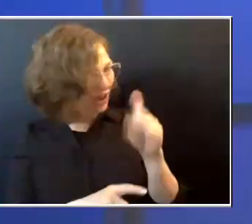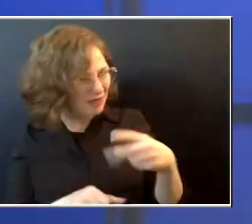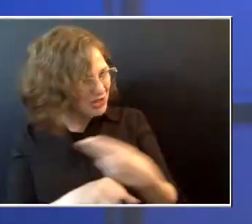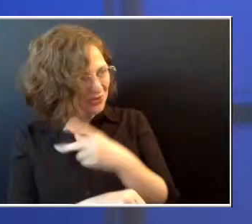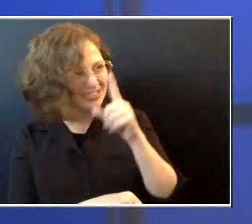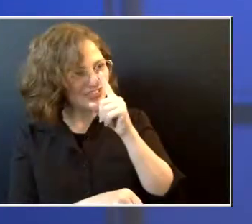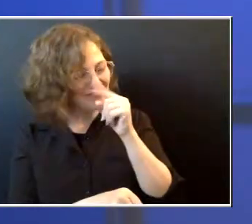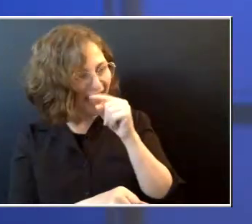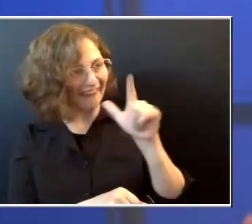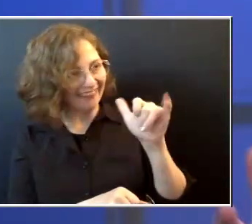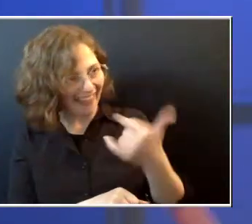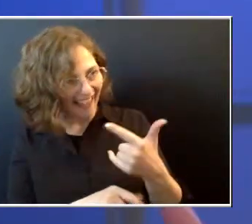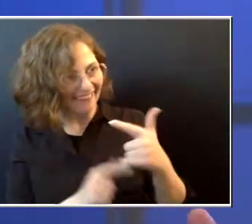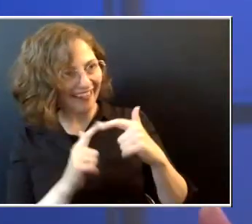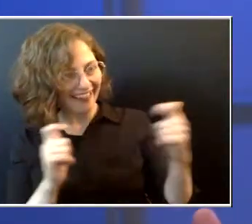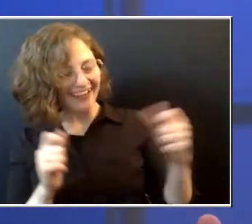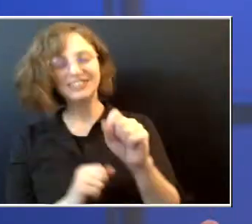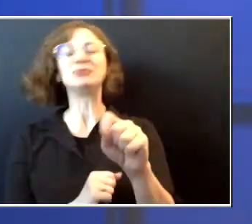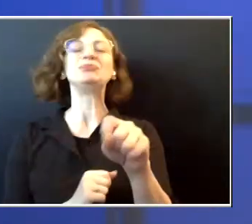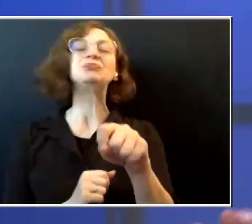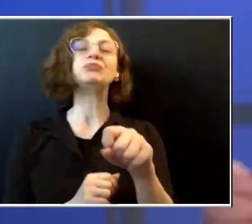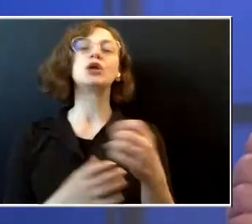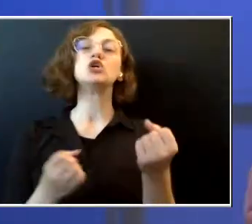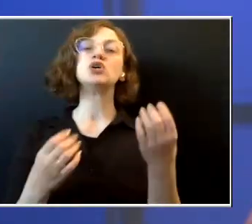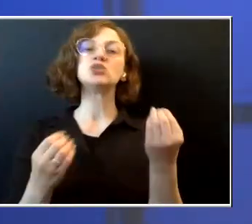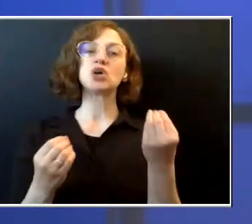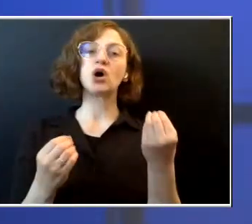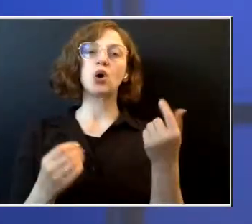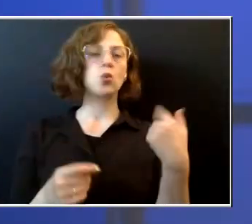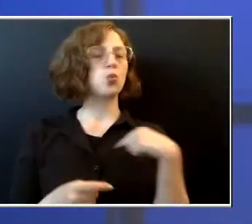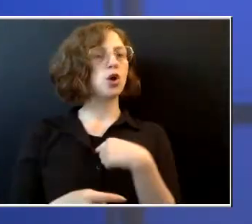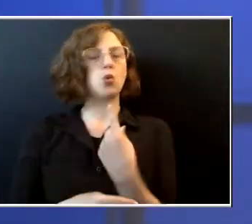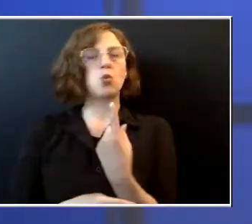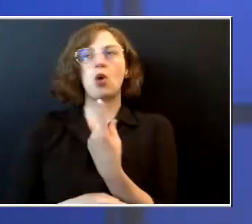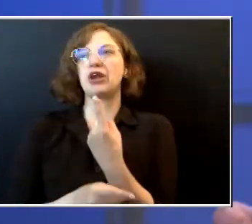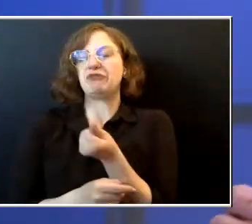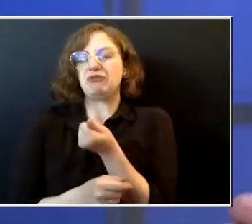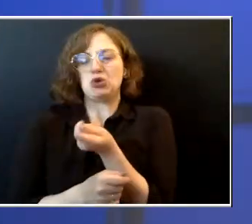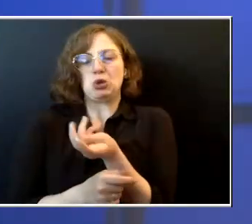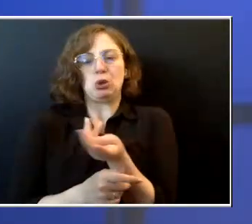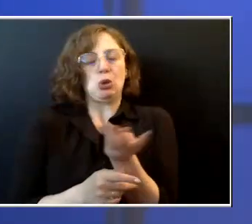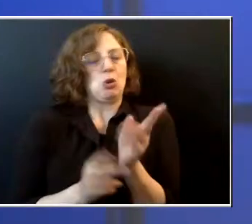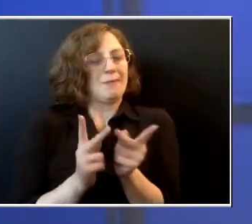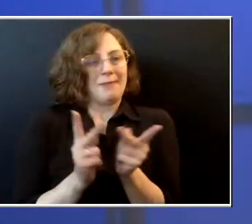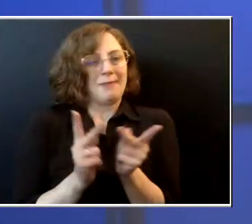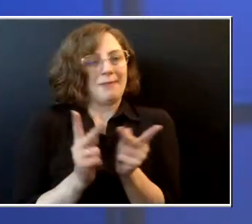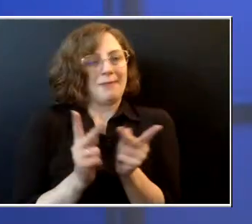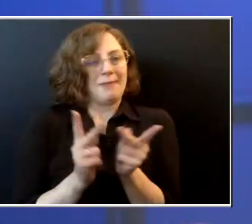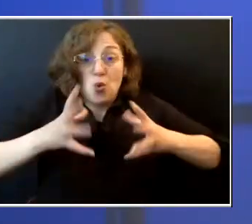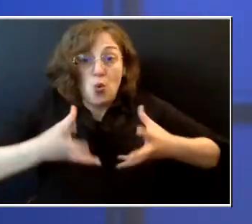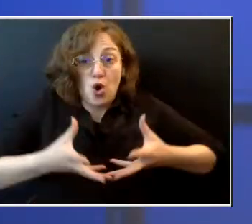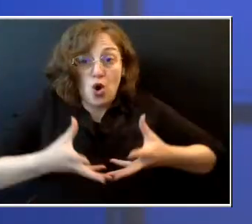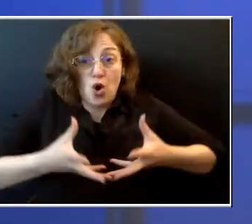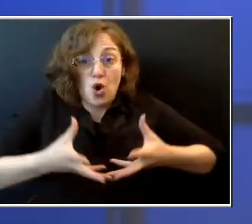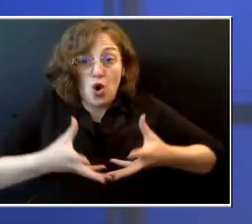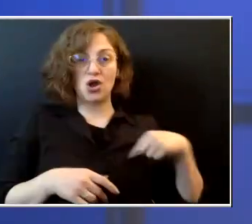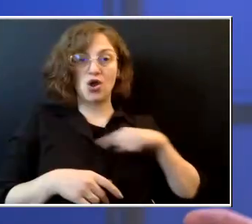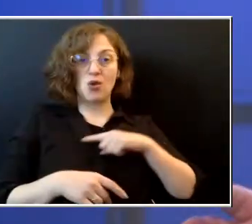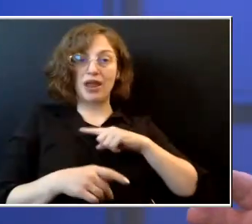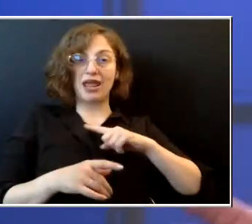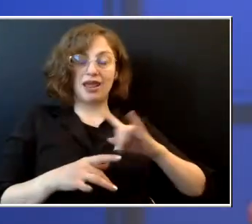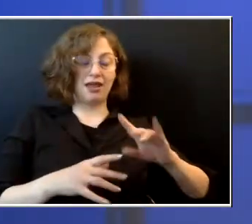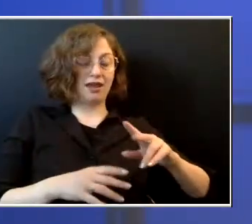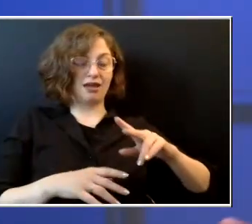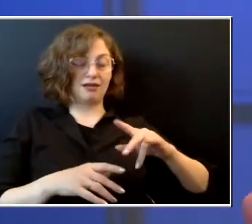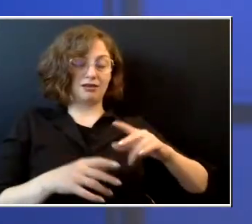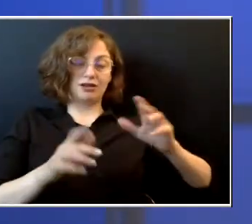we take people and we're one of the few places in the world where we drop them on the ground. We measure how hard they hit the ground, how they hit the ground,